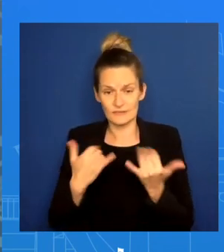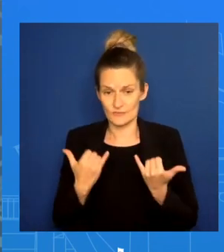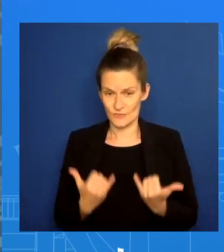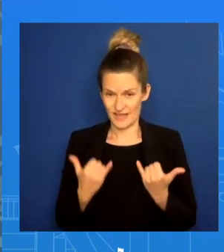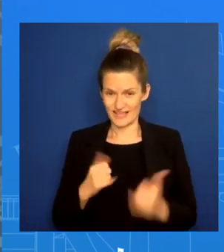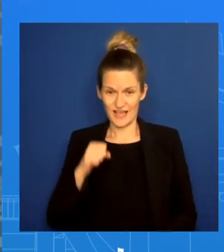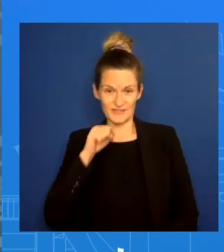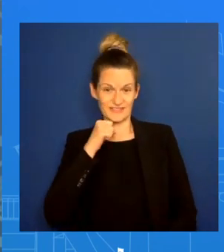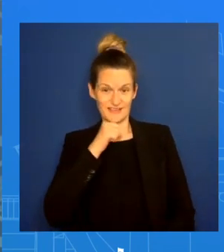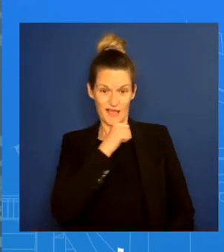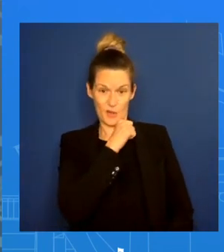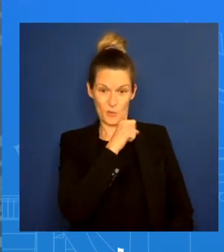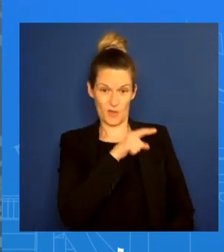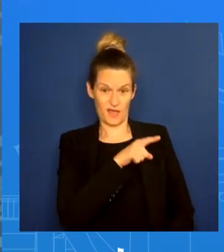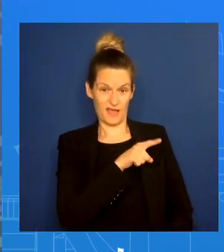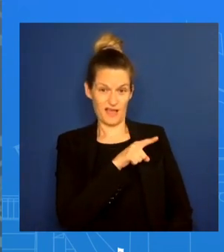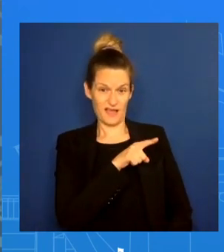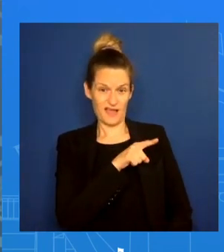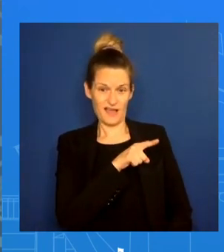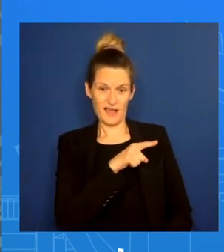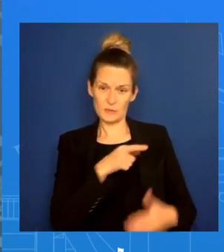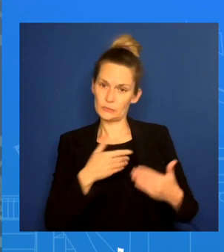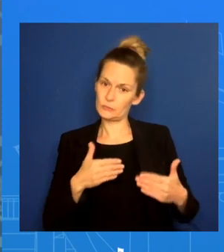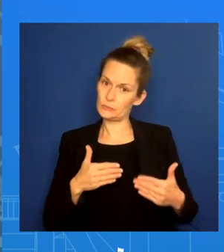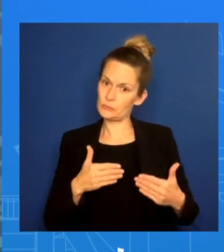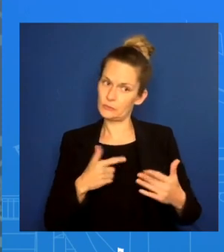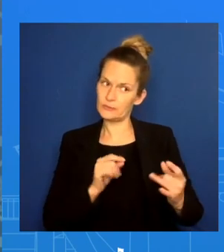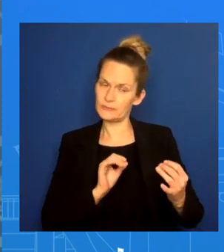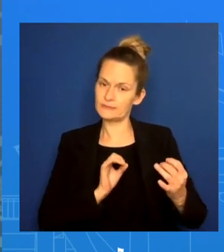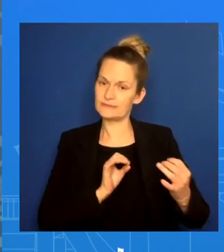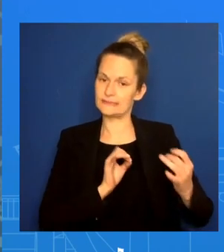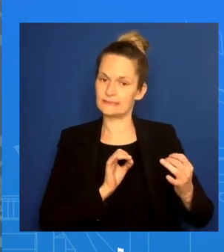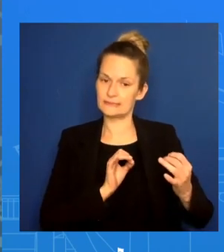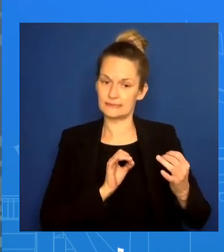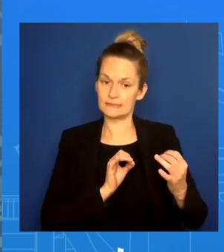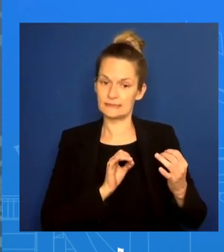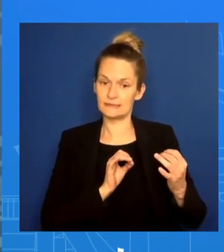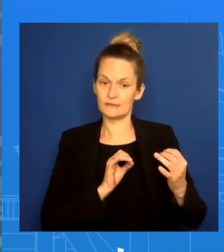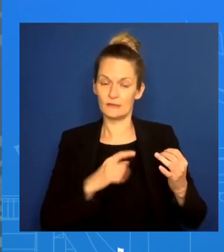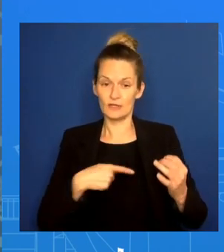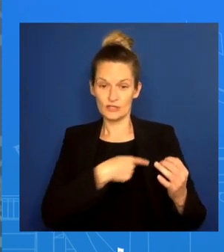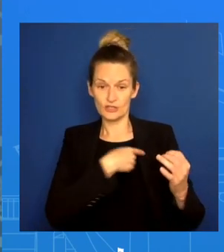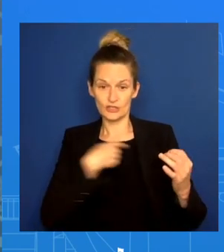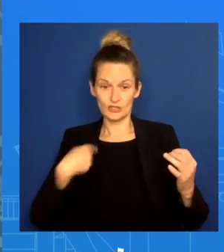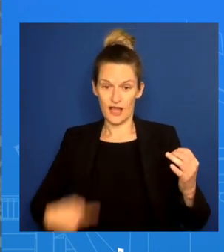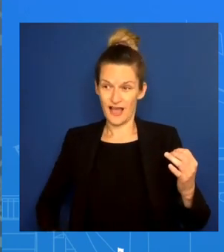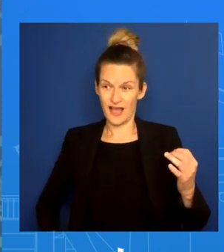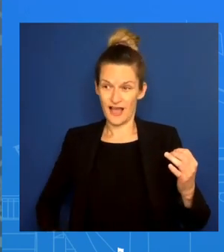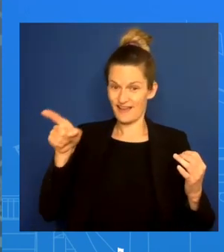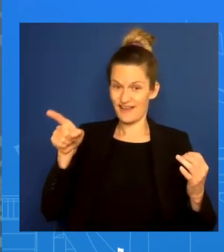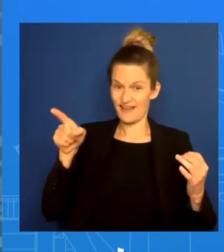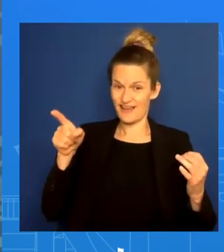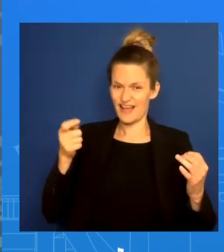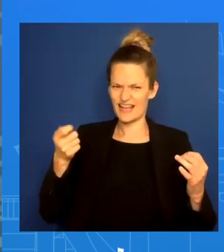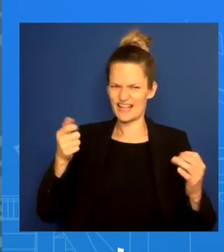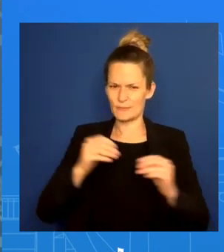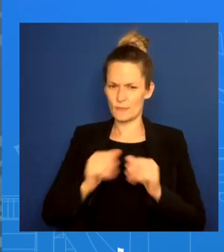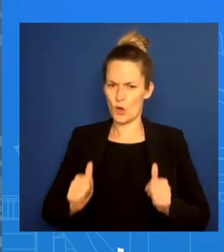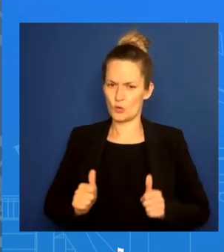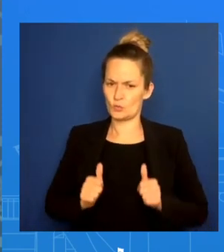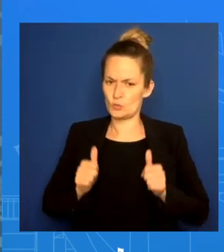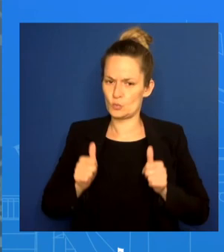China's aggressive and coercive behavior in the Indo-Pacific, outside of Taiwan. Tensions in the economic